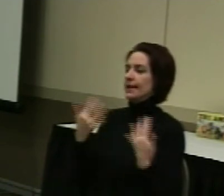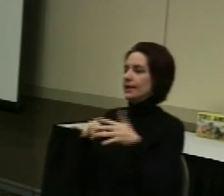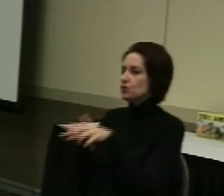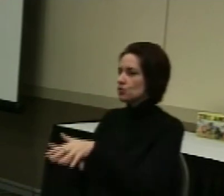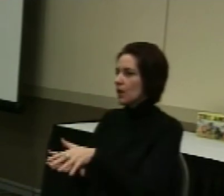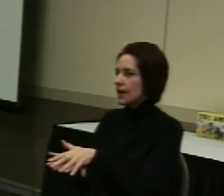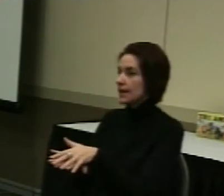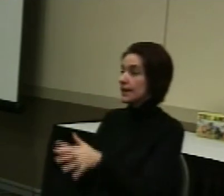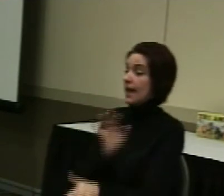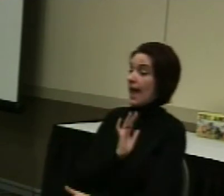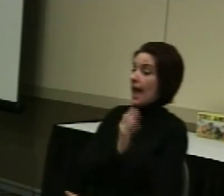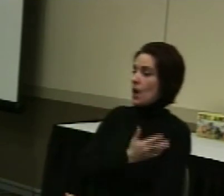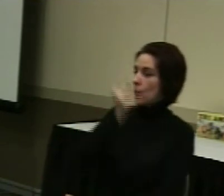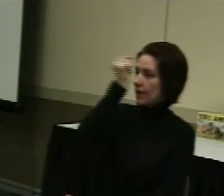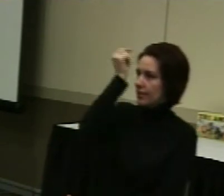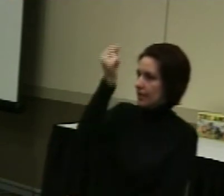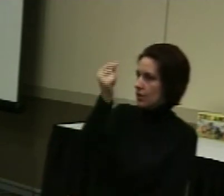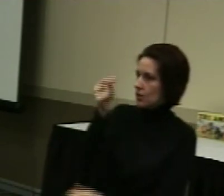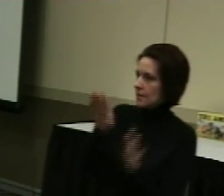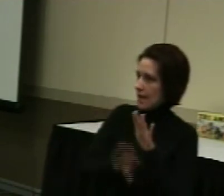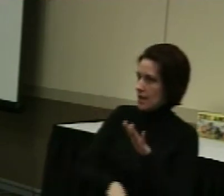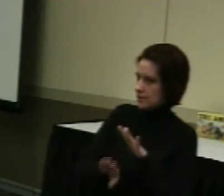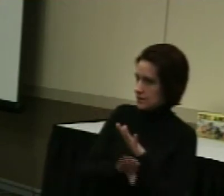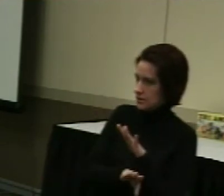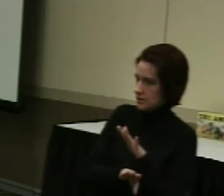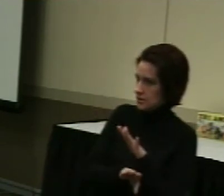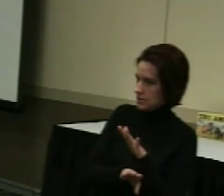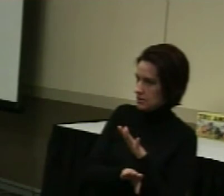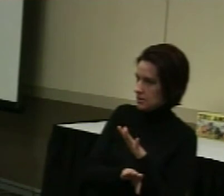integrating our own theory base